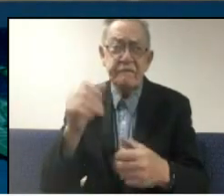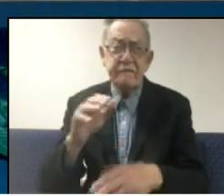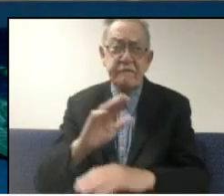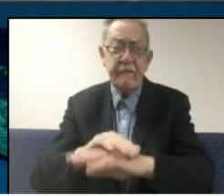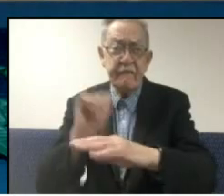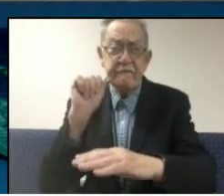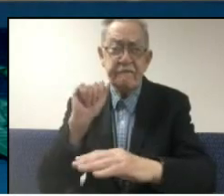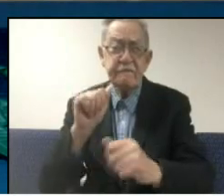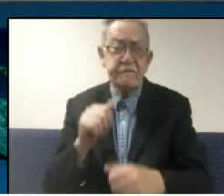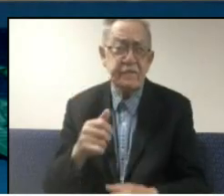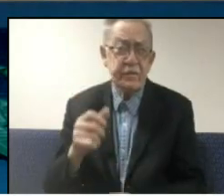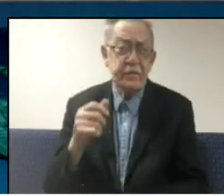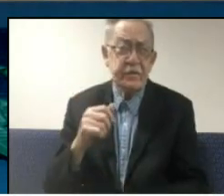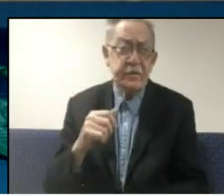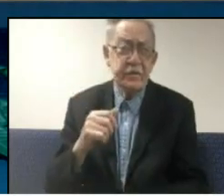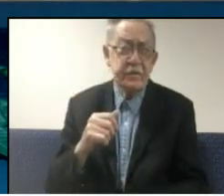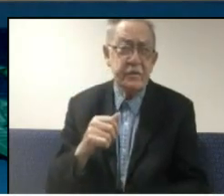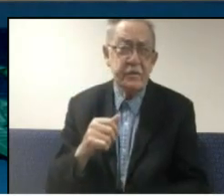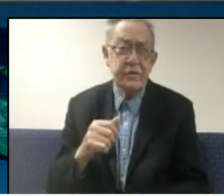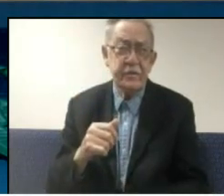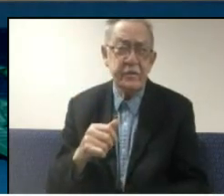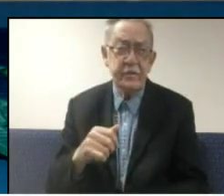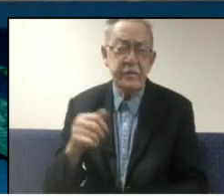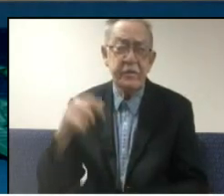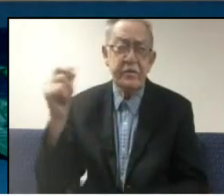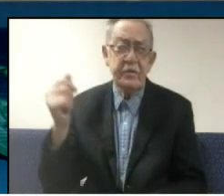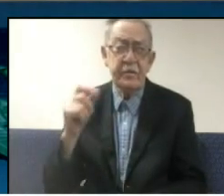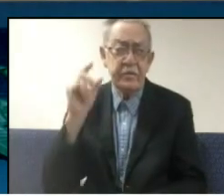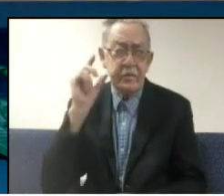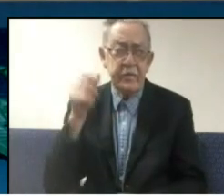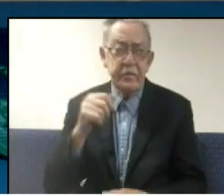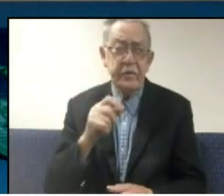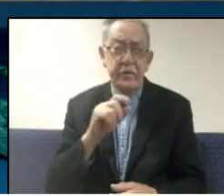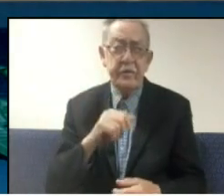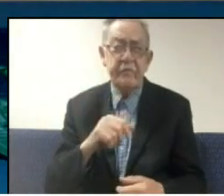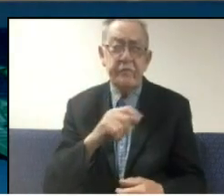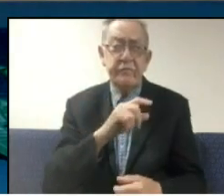phrase, he or she has a real calling.